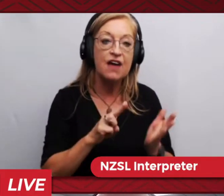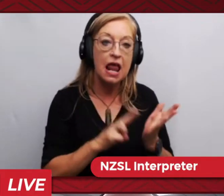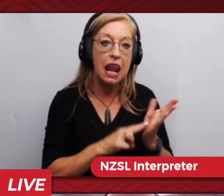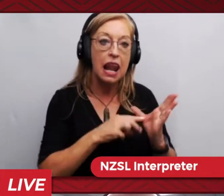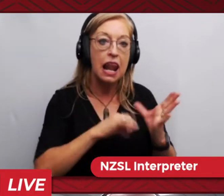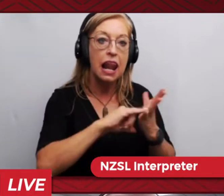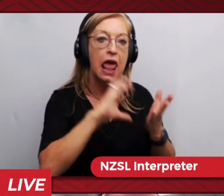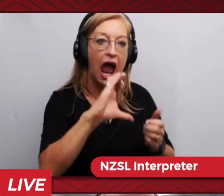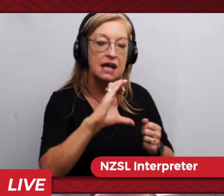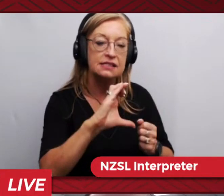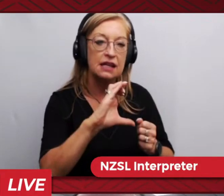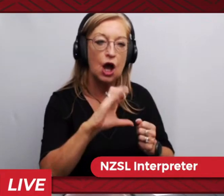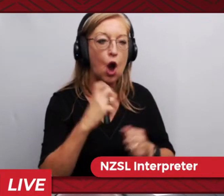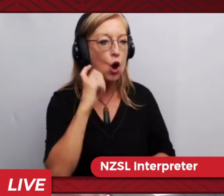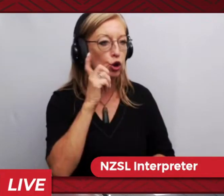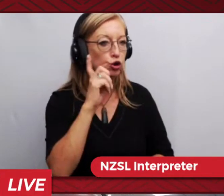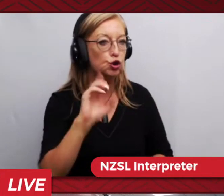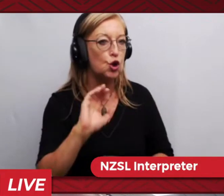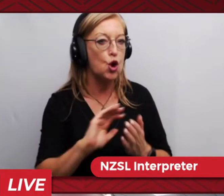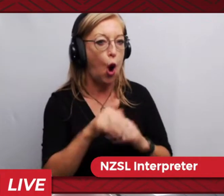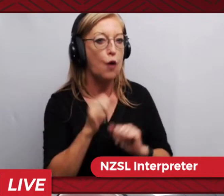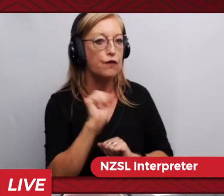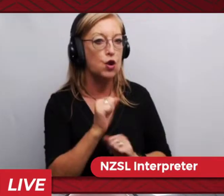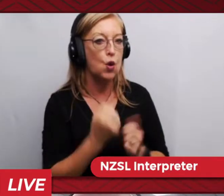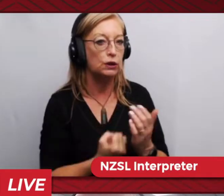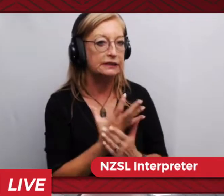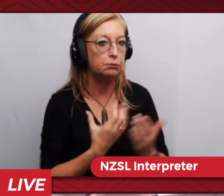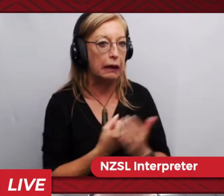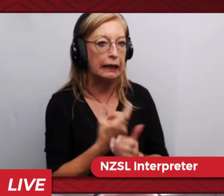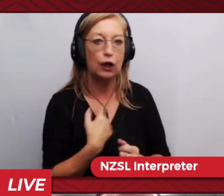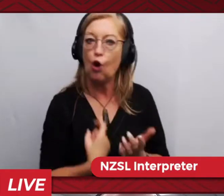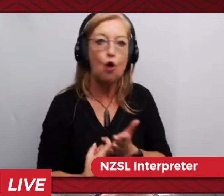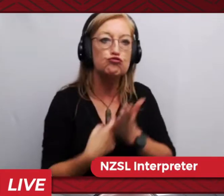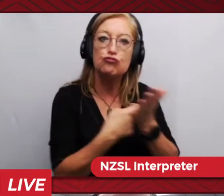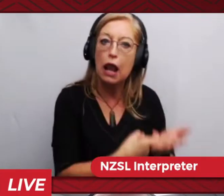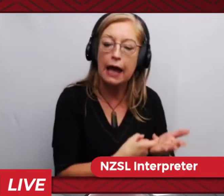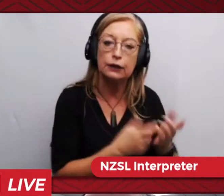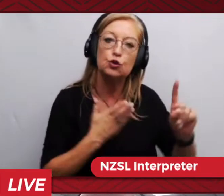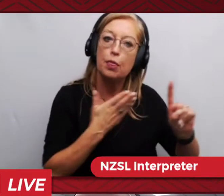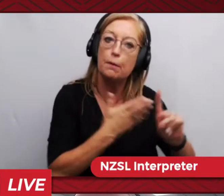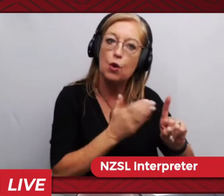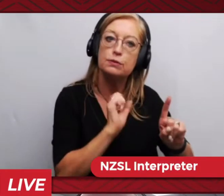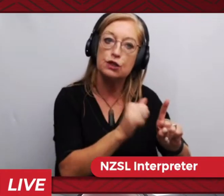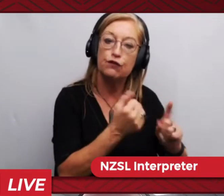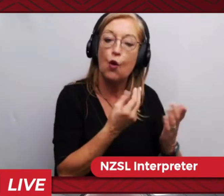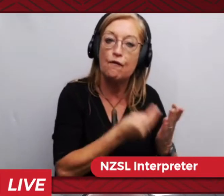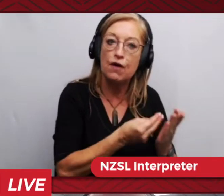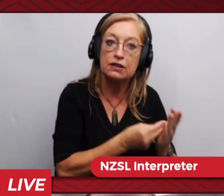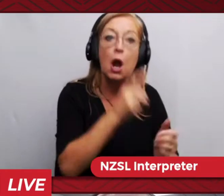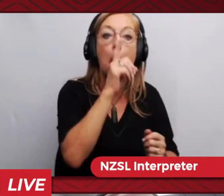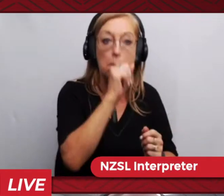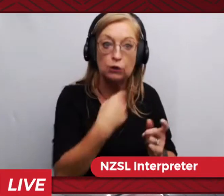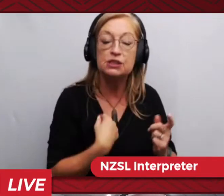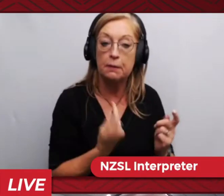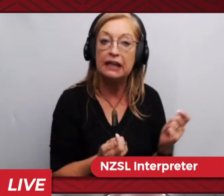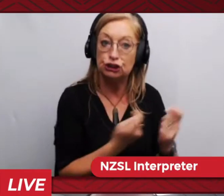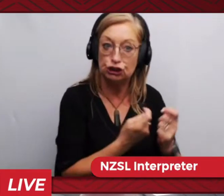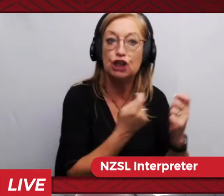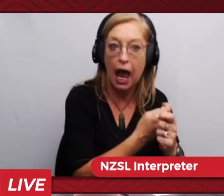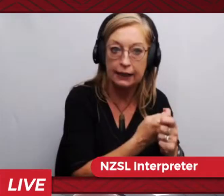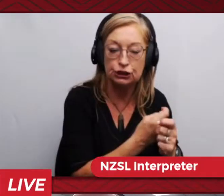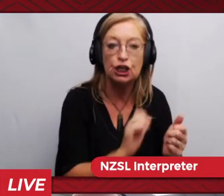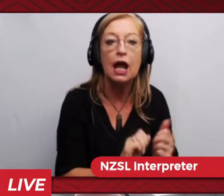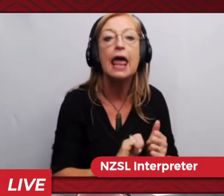doesn't relate to the purpose of your funding, then they could look at making adjustments to your next funding